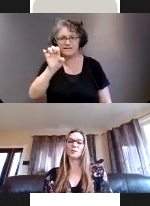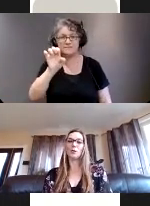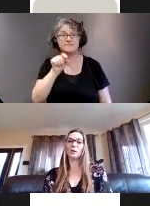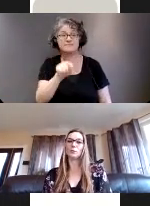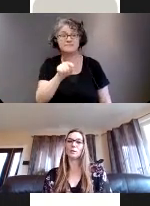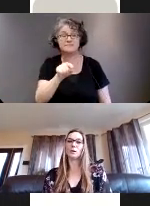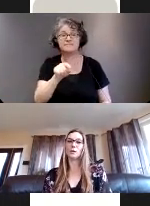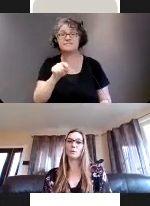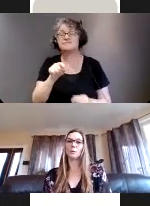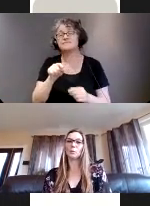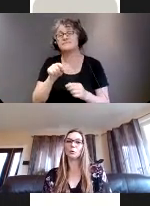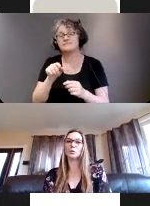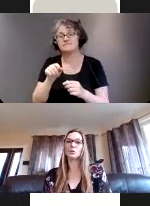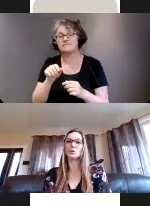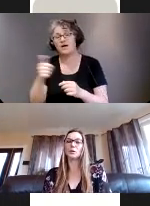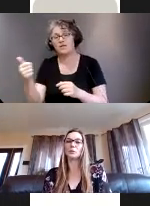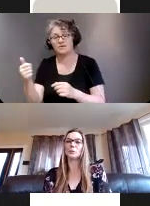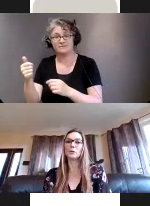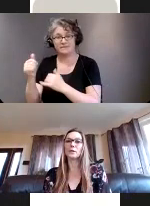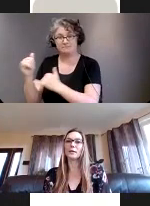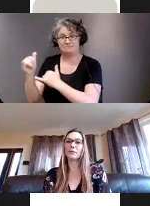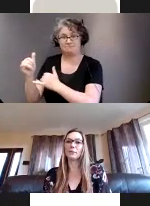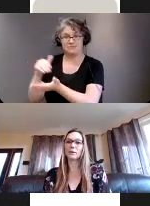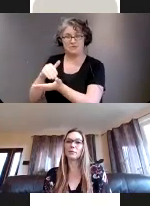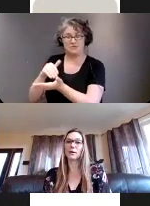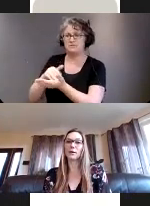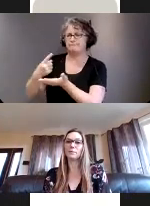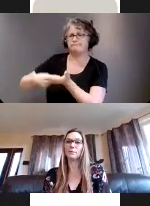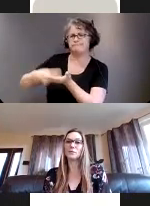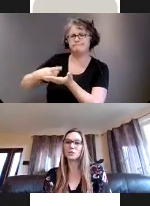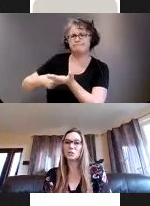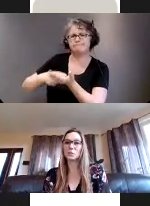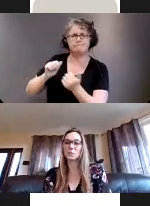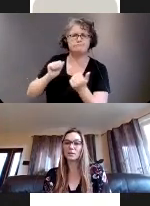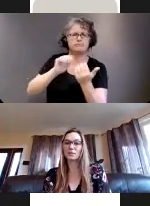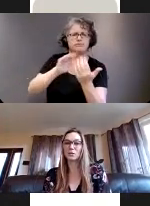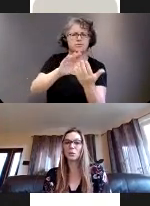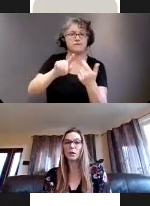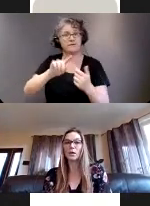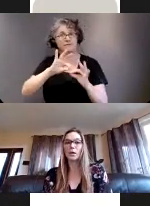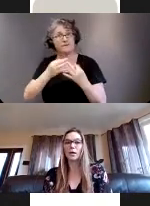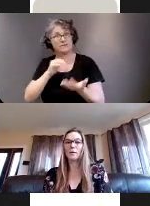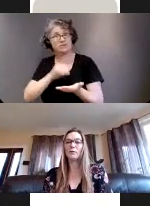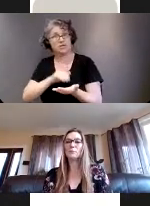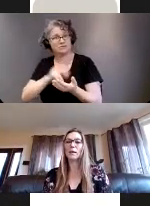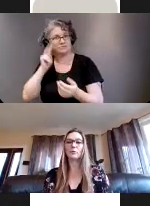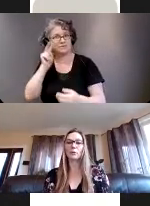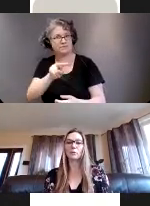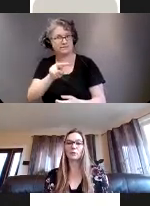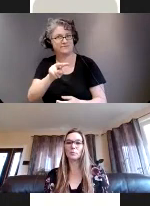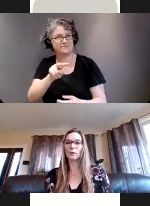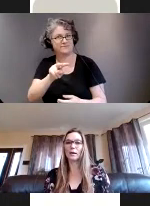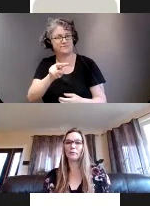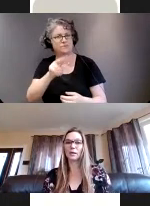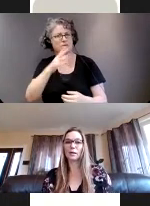him and his colleague will be talking about approaches to elder abuse, looking at a family physician's perspective. So many of you may have heard